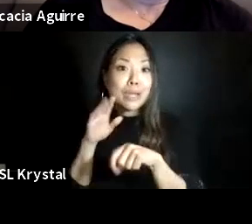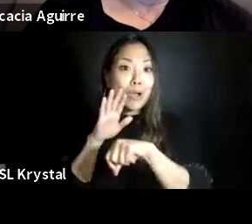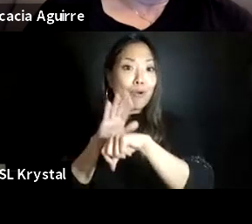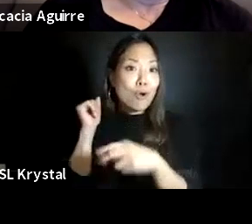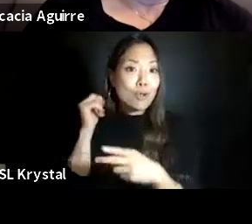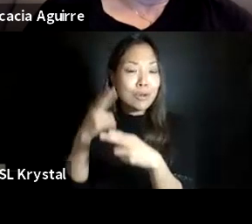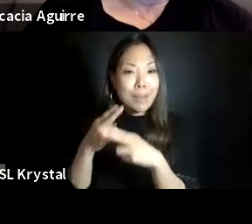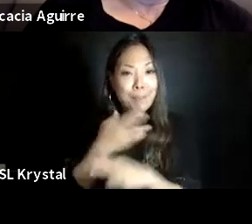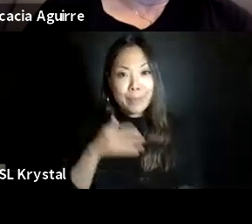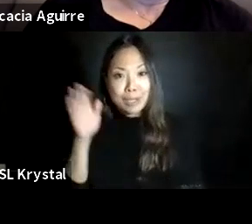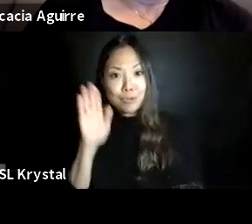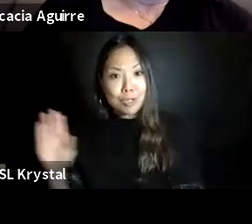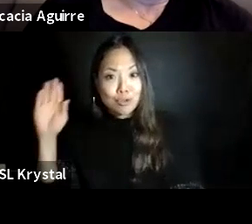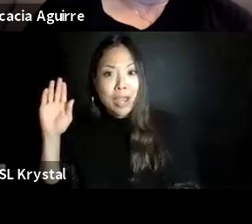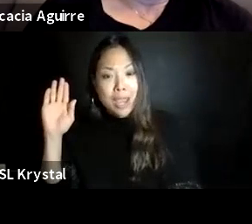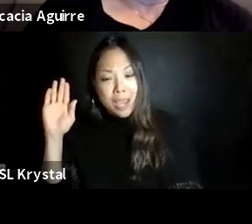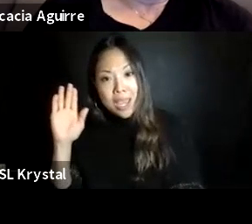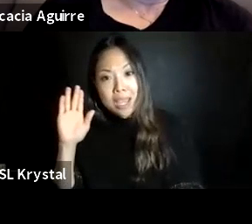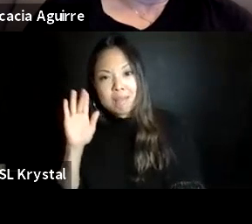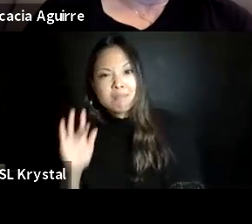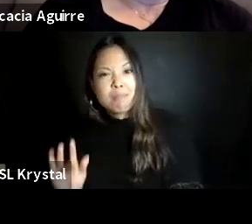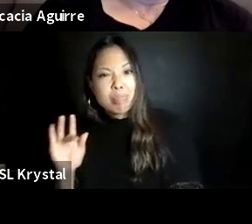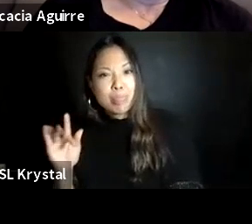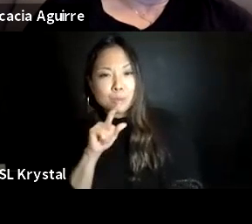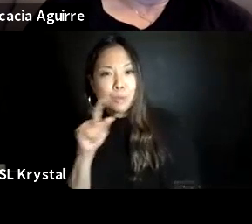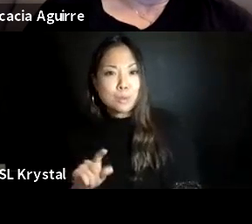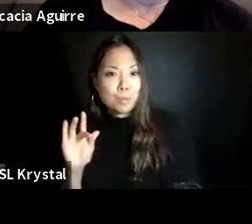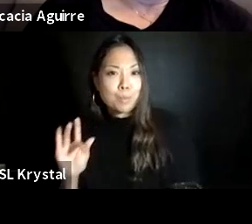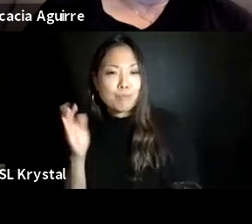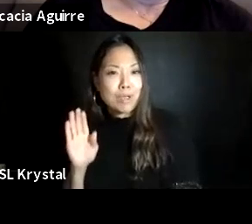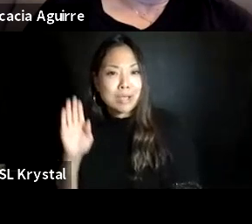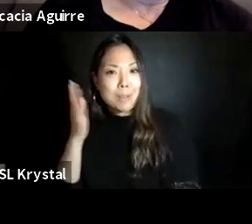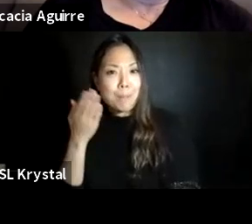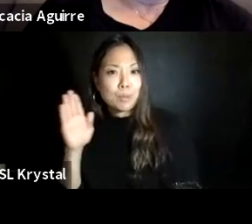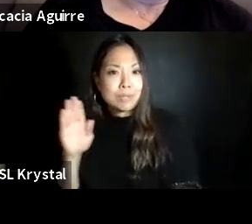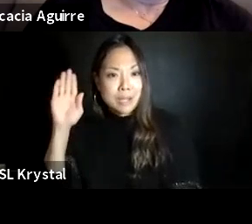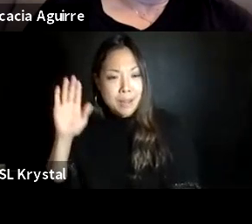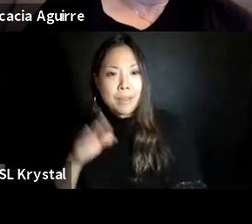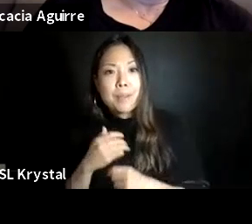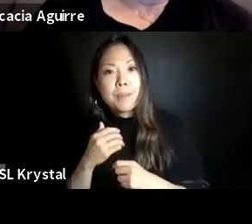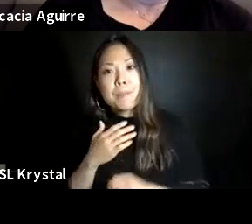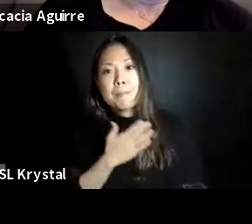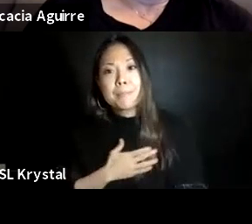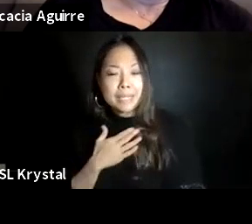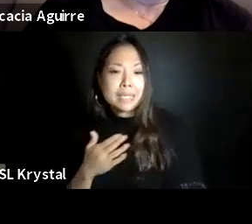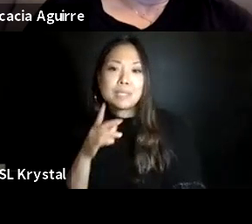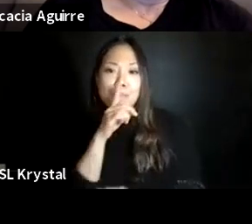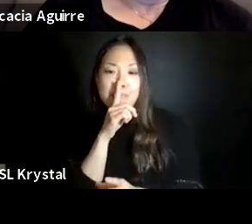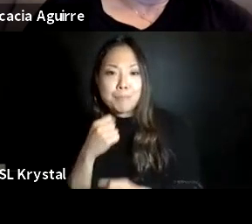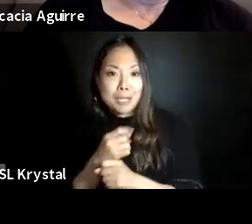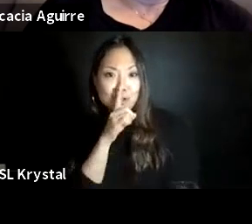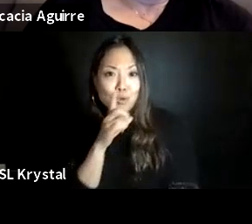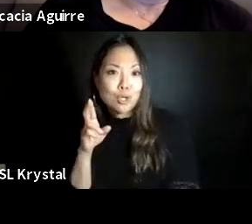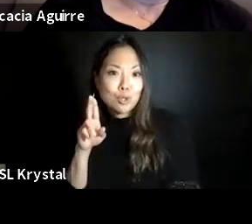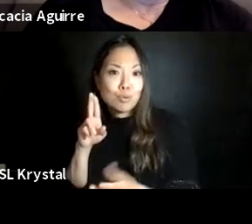please raise your hand virtually in Zoom. Also, make sure you're signed into Zoom with the same name you used to sign up for public comment. That will allow us to identify